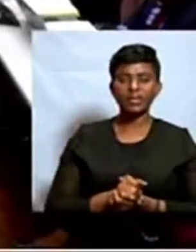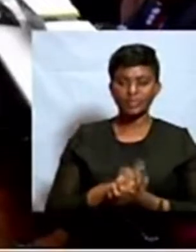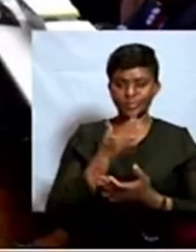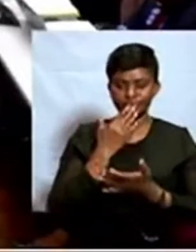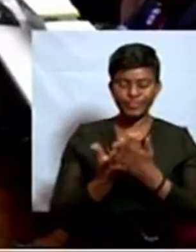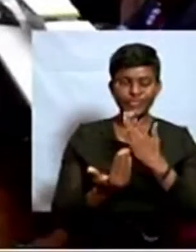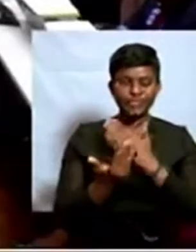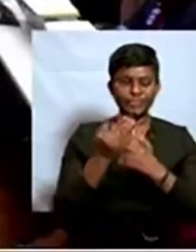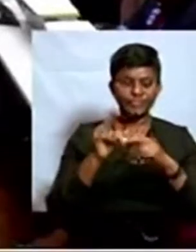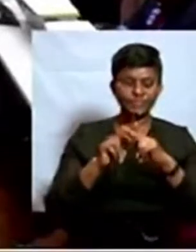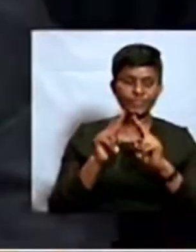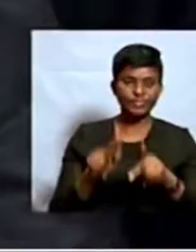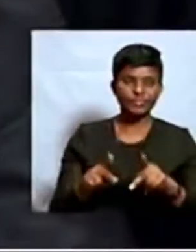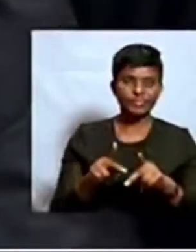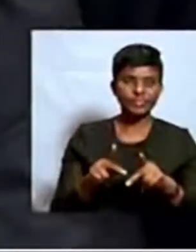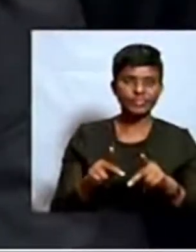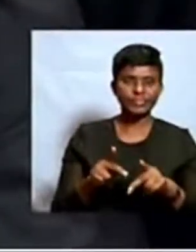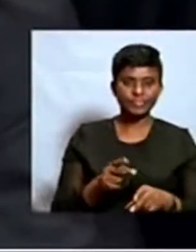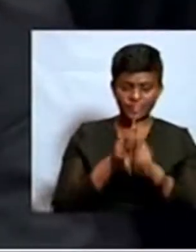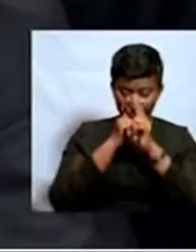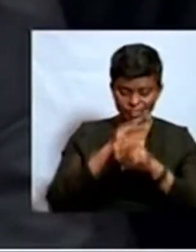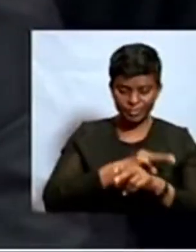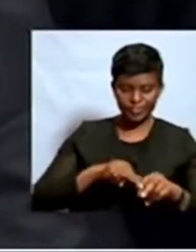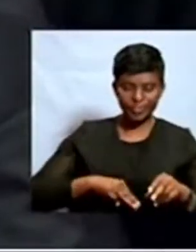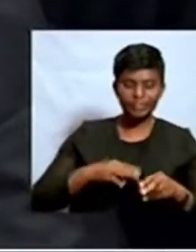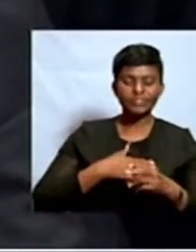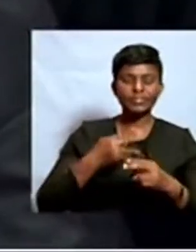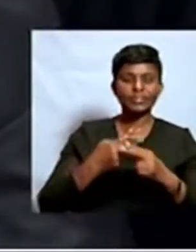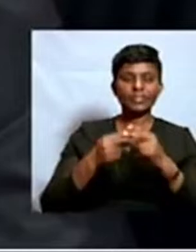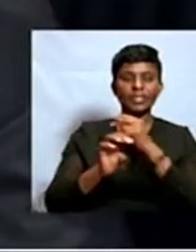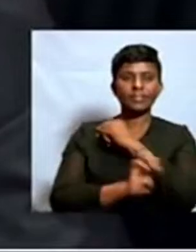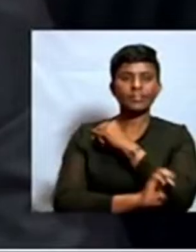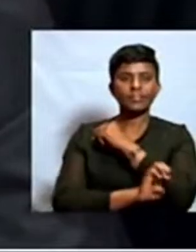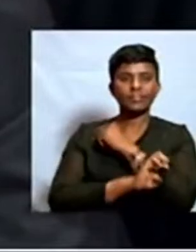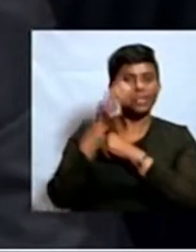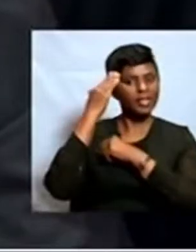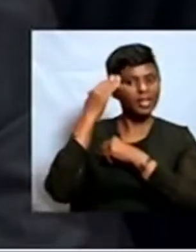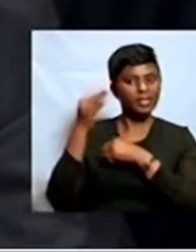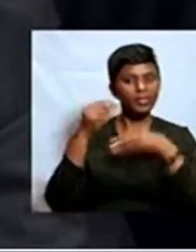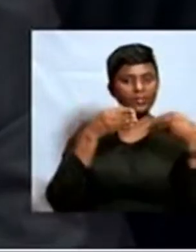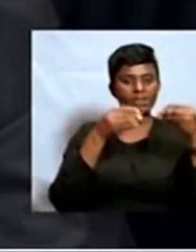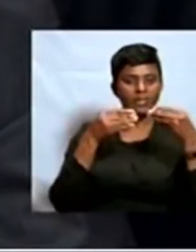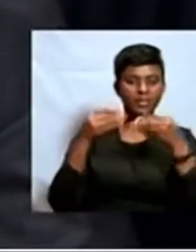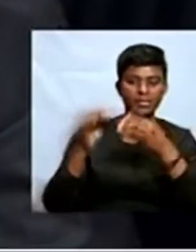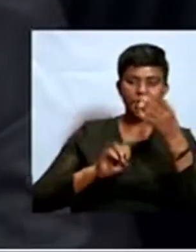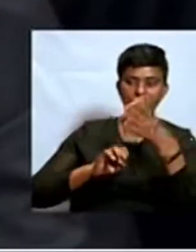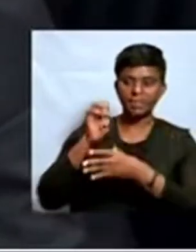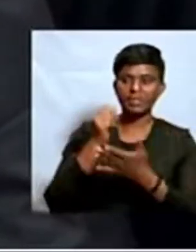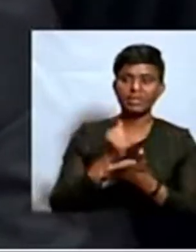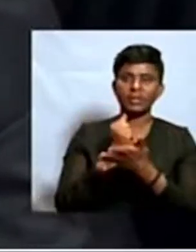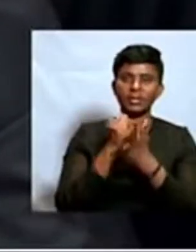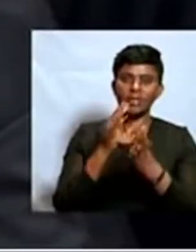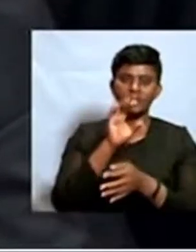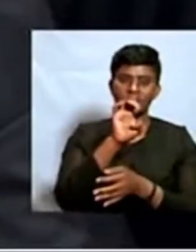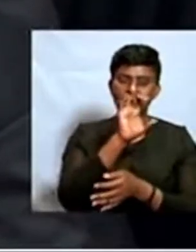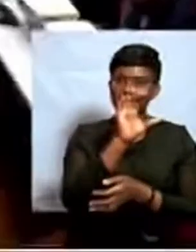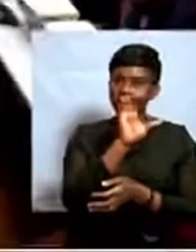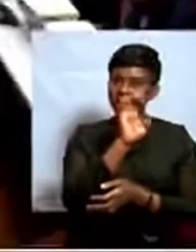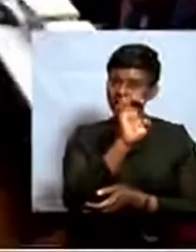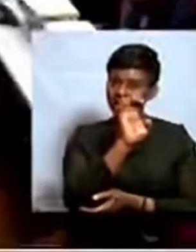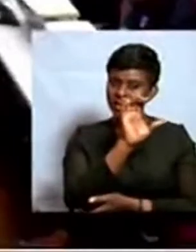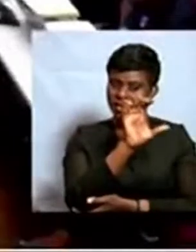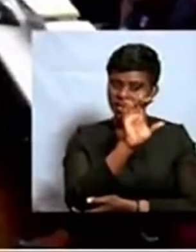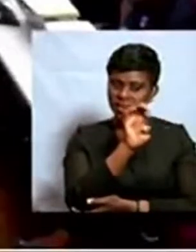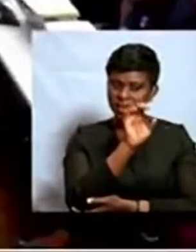Good morning, Chair, and good morning, honorable members. My name is Emmanuel Chisanga. I'm Head of Sales and Executive Assistant to the CEO of Zambia Airways. Thank